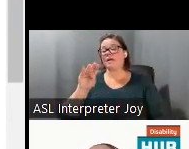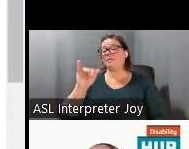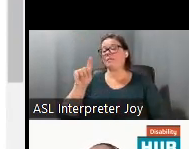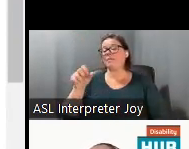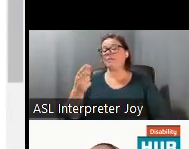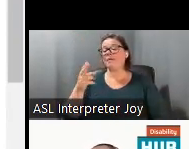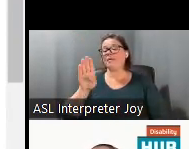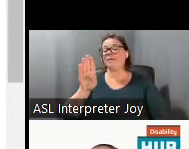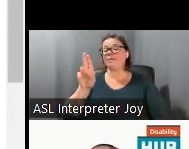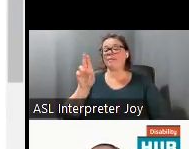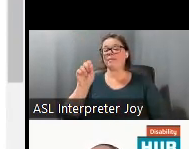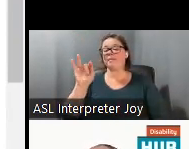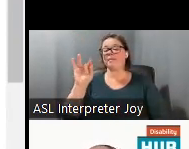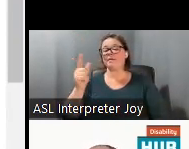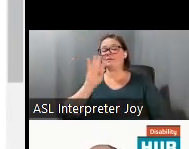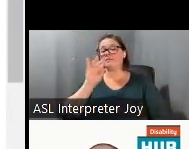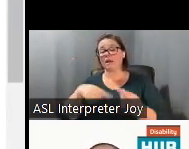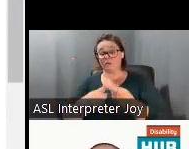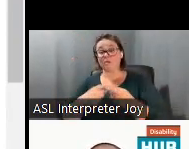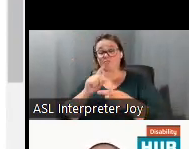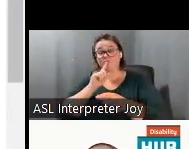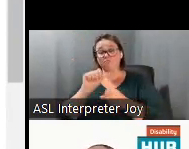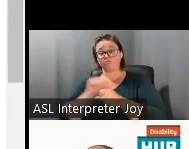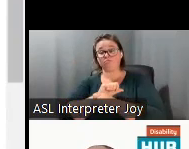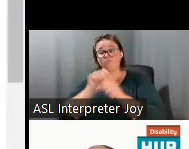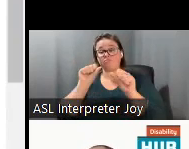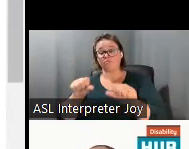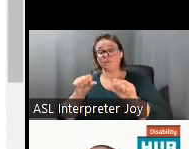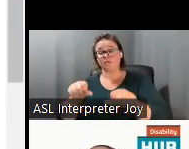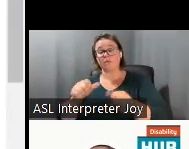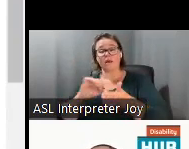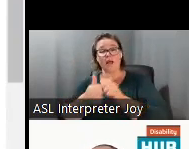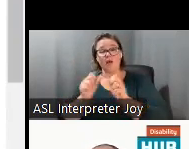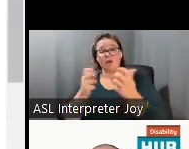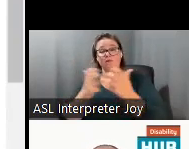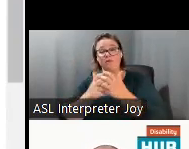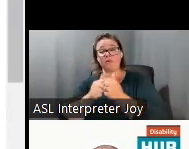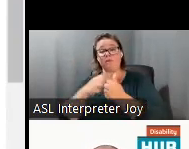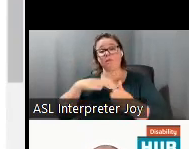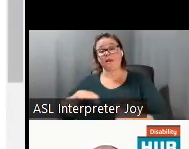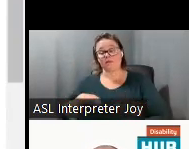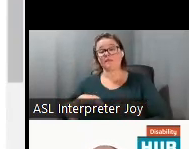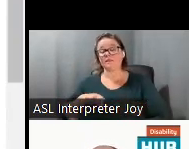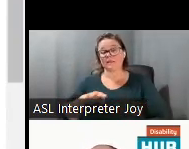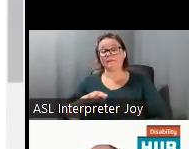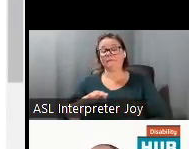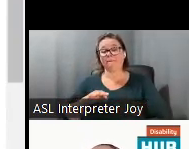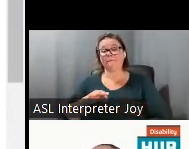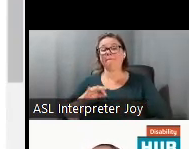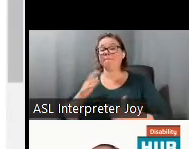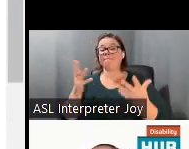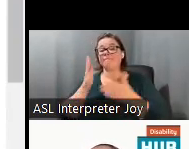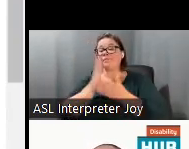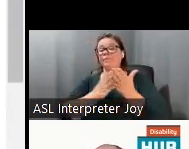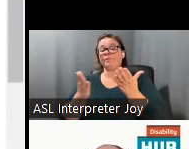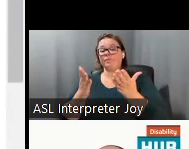that, talking about work is possible and how that might be possible, how that could fit in with benefits. What are some of the things to